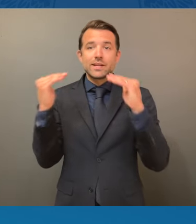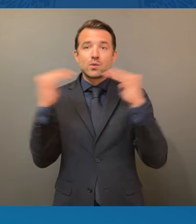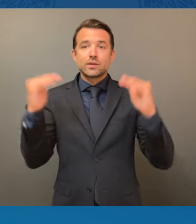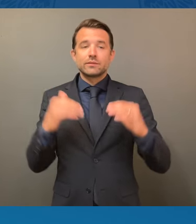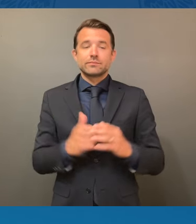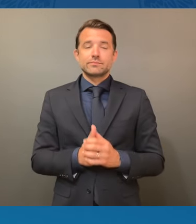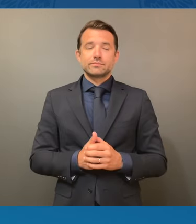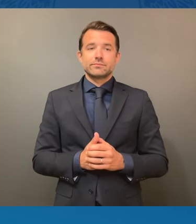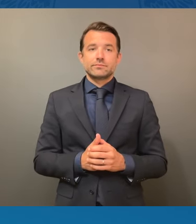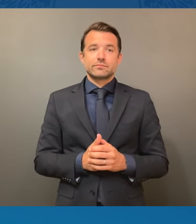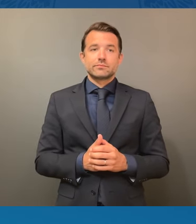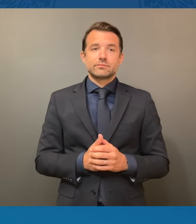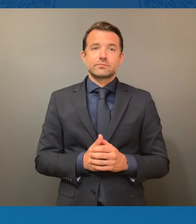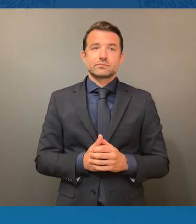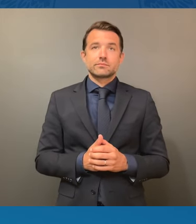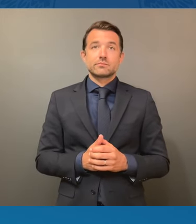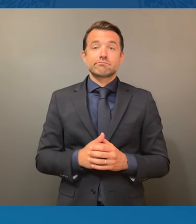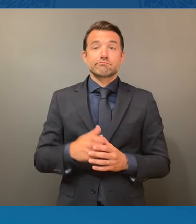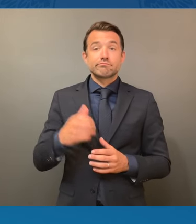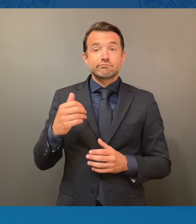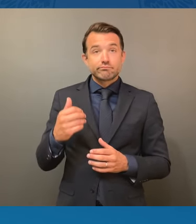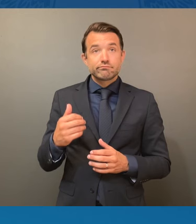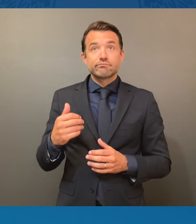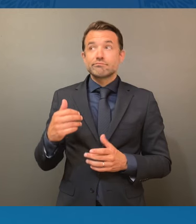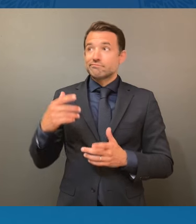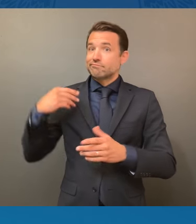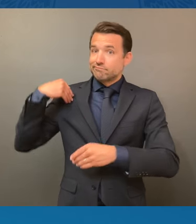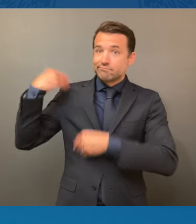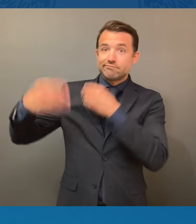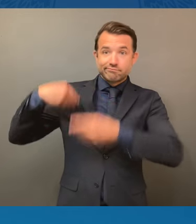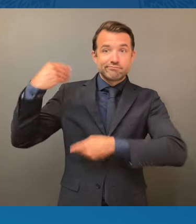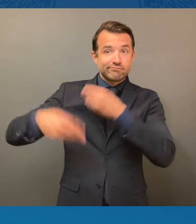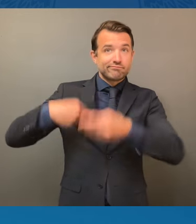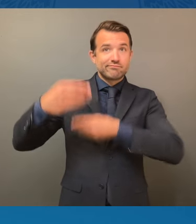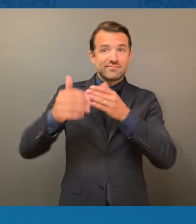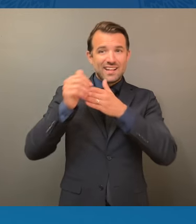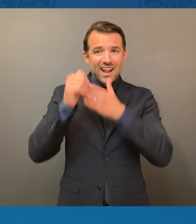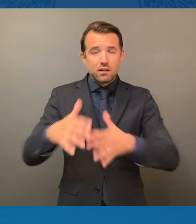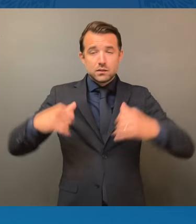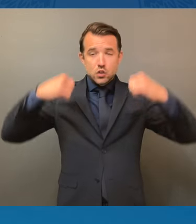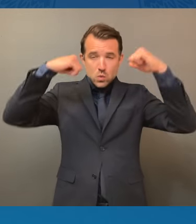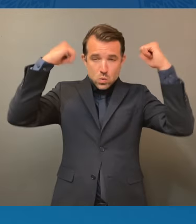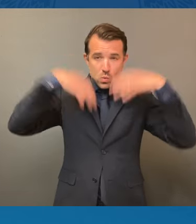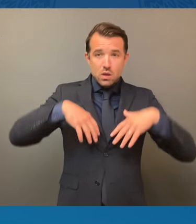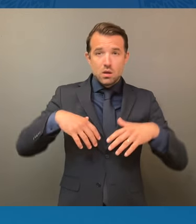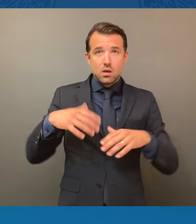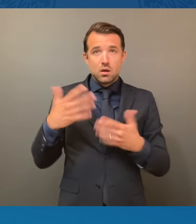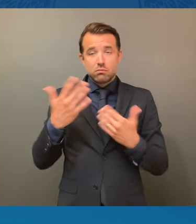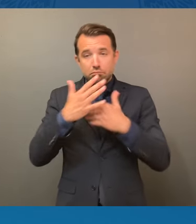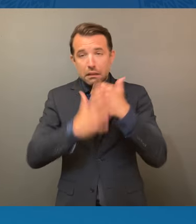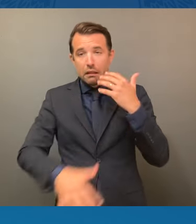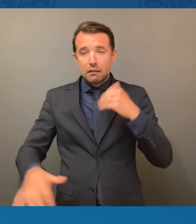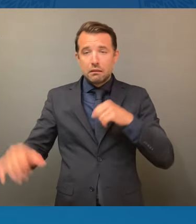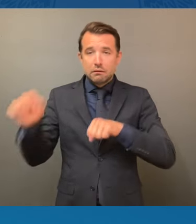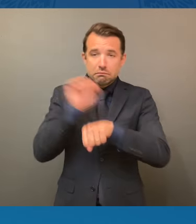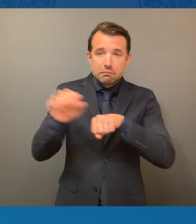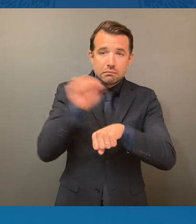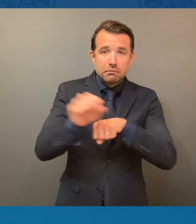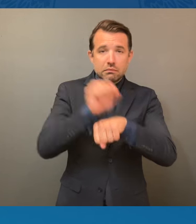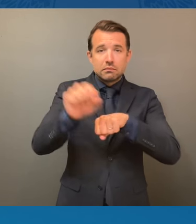And generations of leaders gave their sweat, their tears, their blood in its